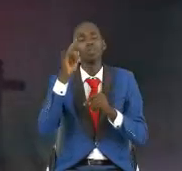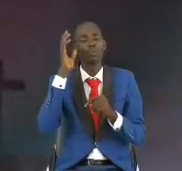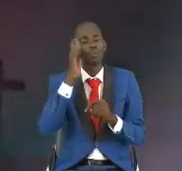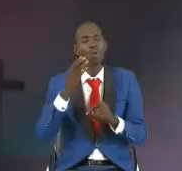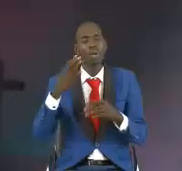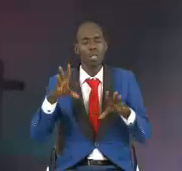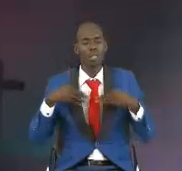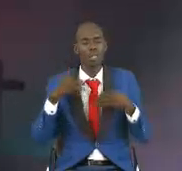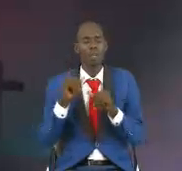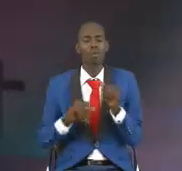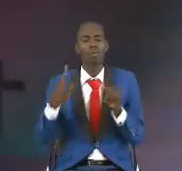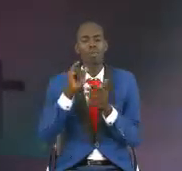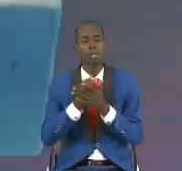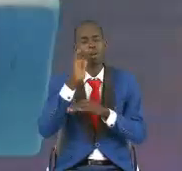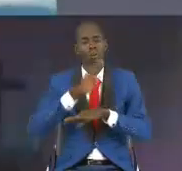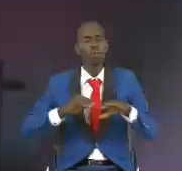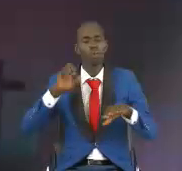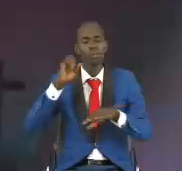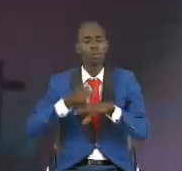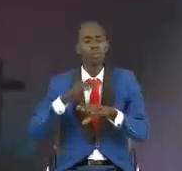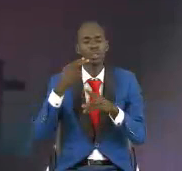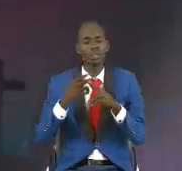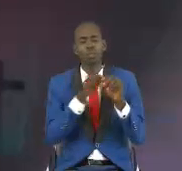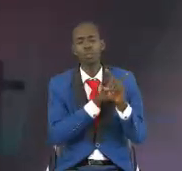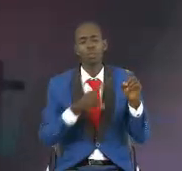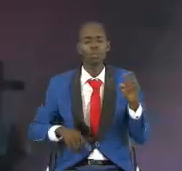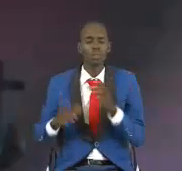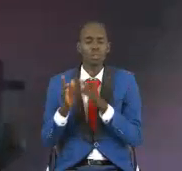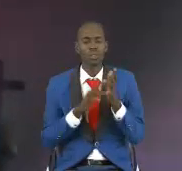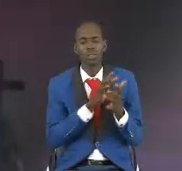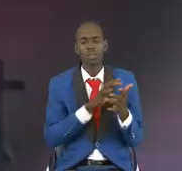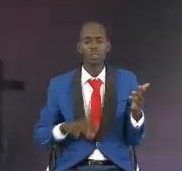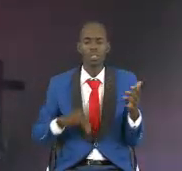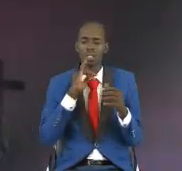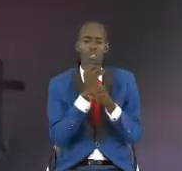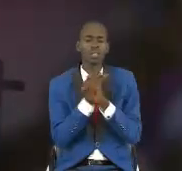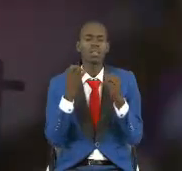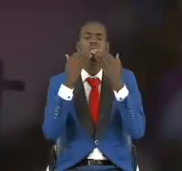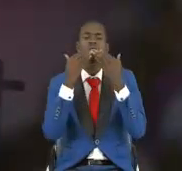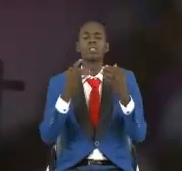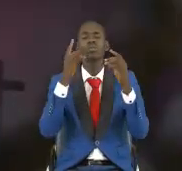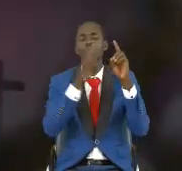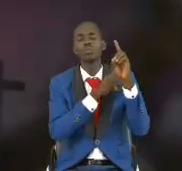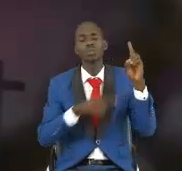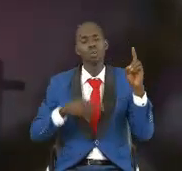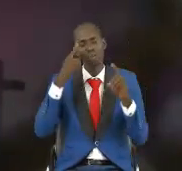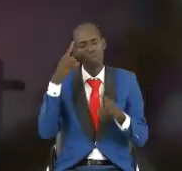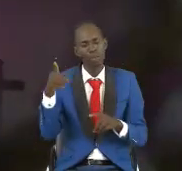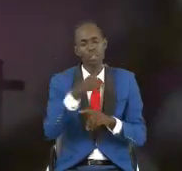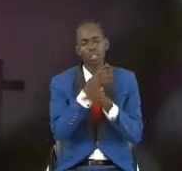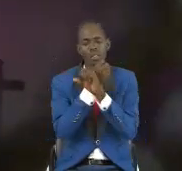the name of the Lord Jesus is saved. Thank you, Lord, for their salvation. Thank you, Lord, for